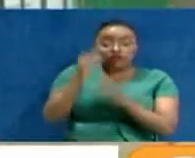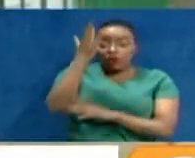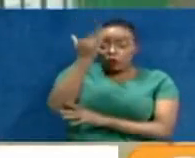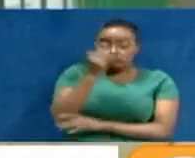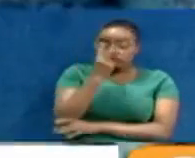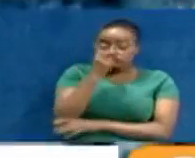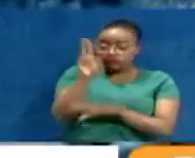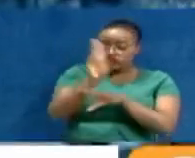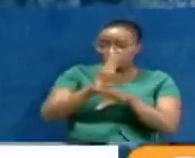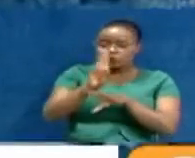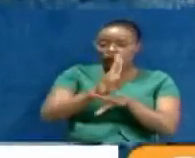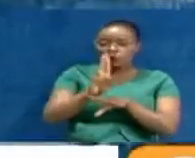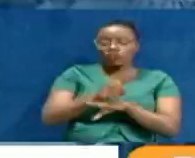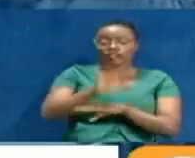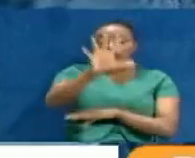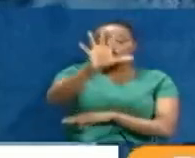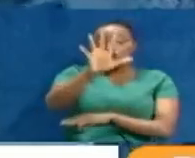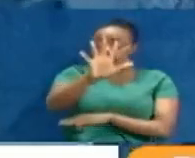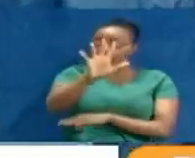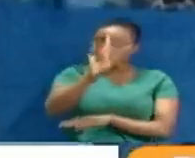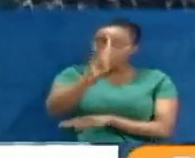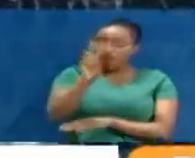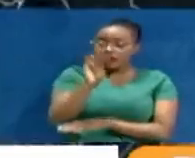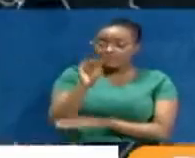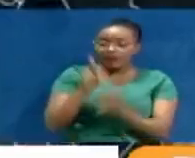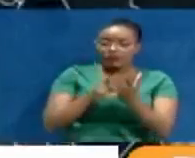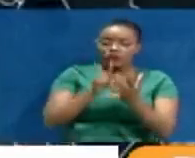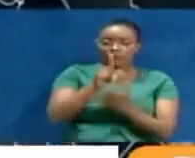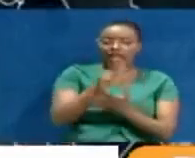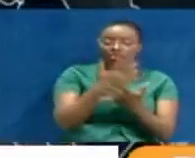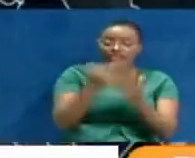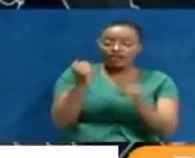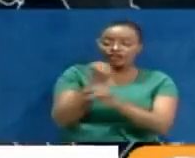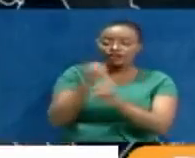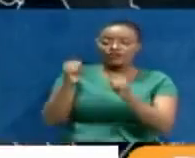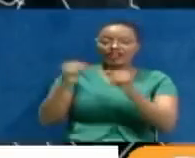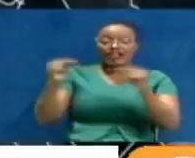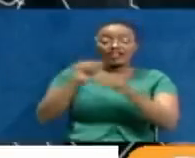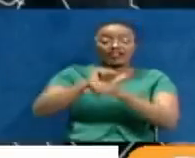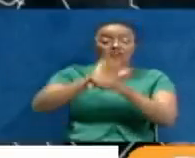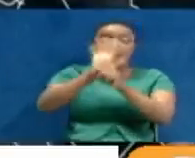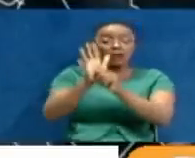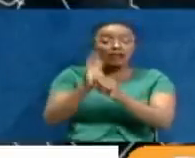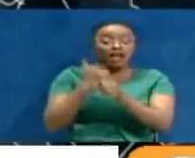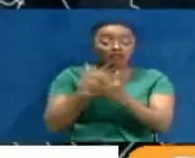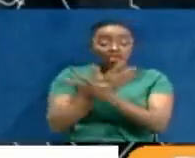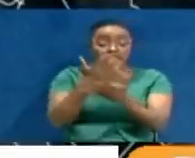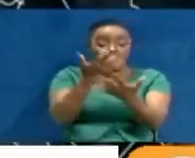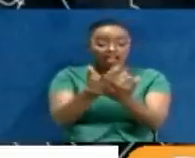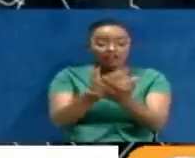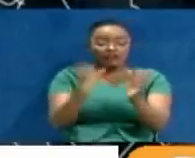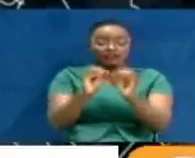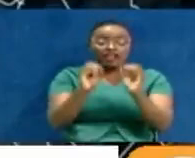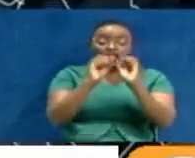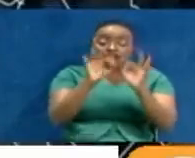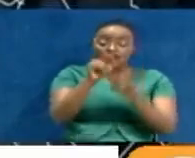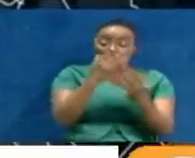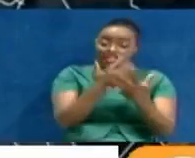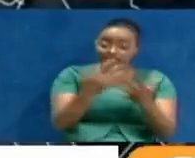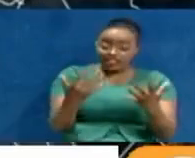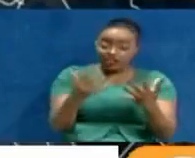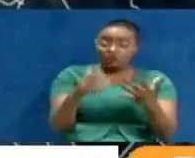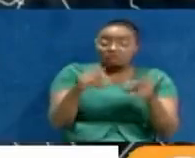kudaiwa kuwa ilitumia shilingi milioni 51 kununua bidhaa za kukabiliana na corona, lakini hakuna ushahidi wa iwapo vifaa